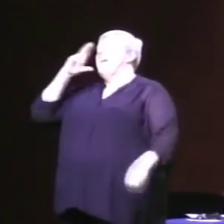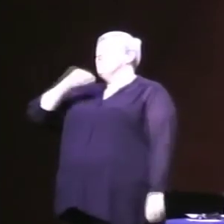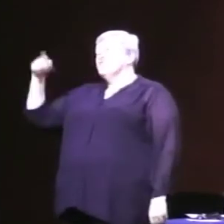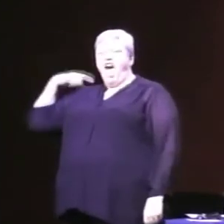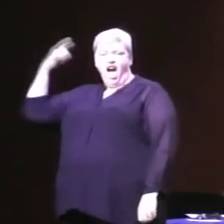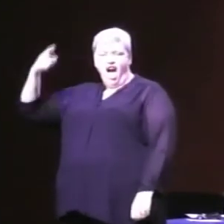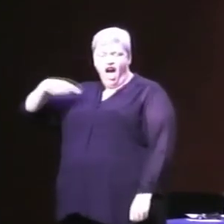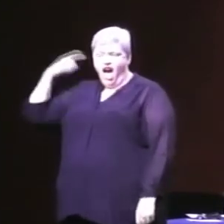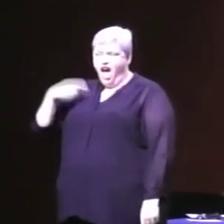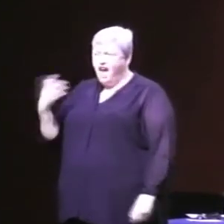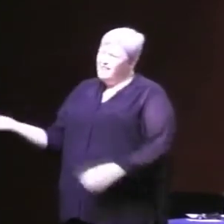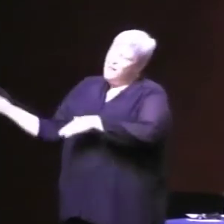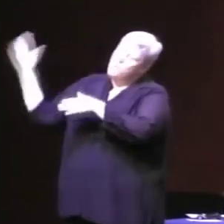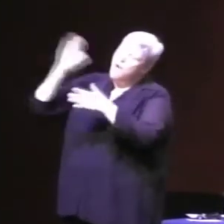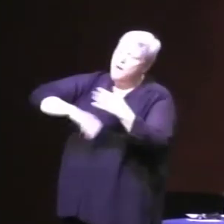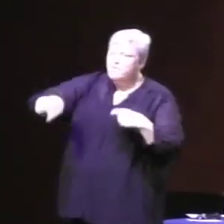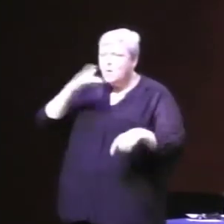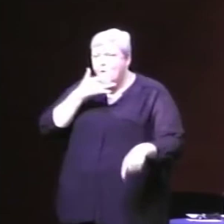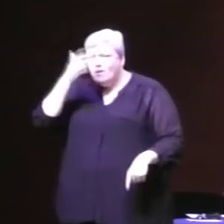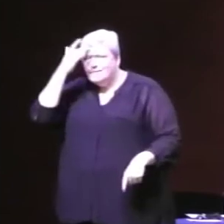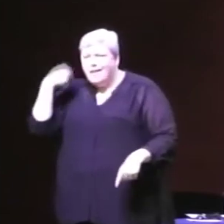people out of their hotels if they're still in there.